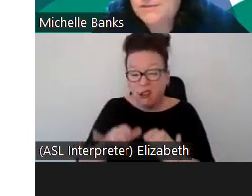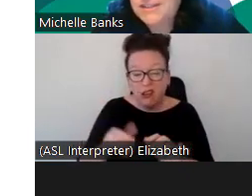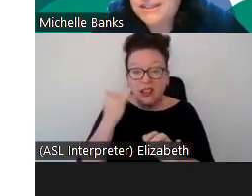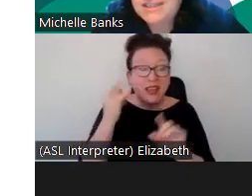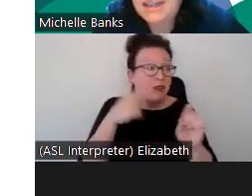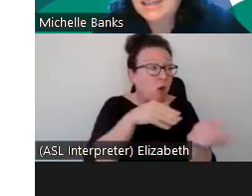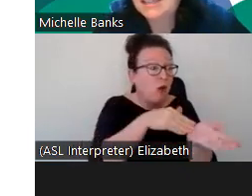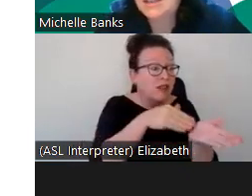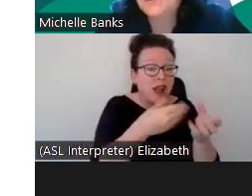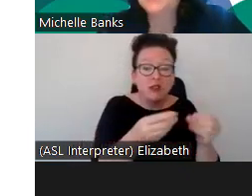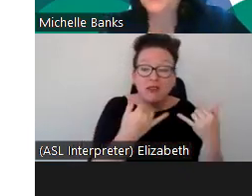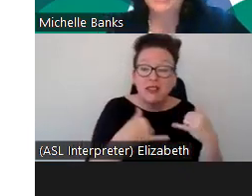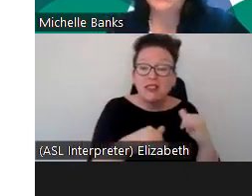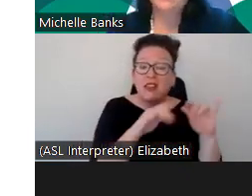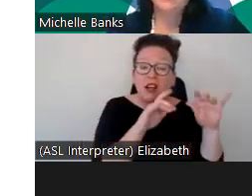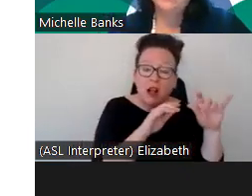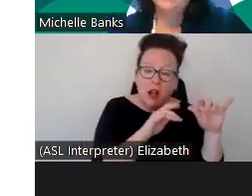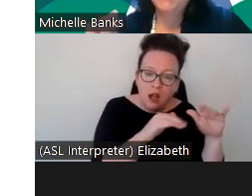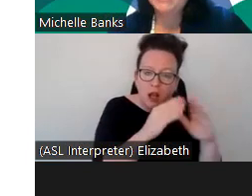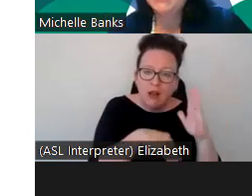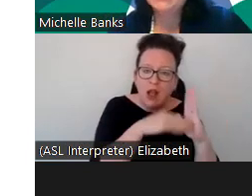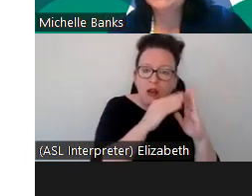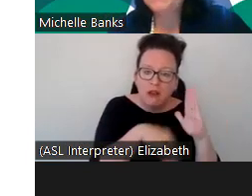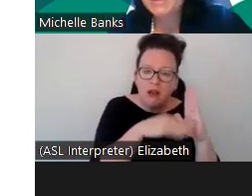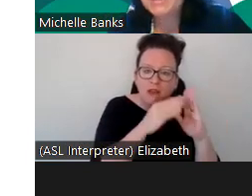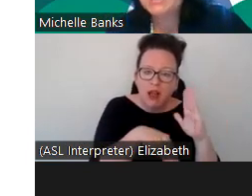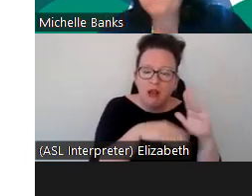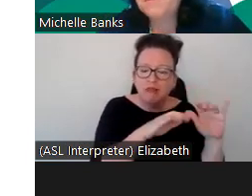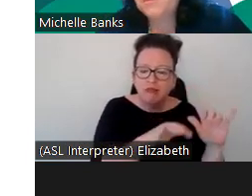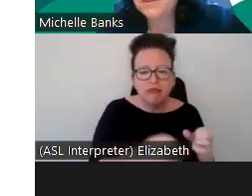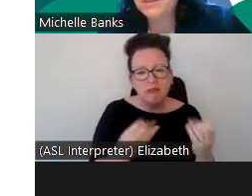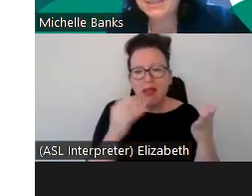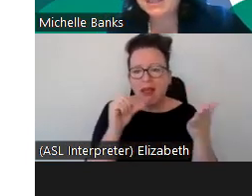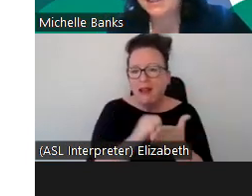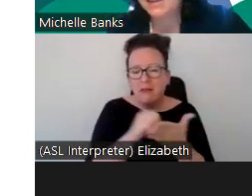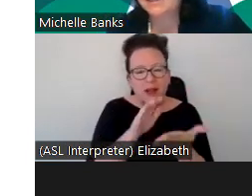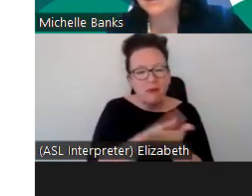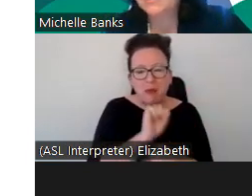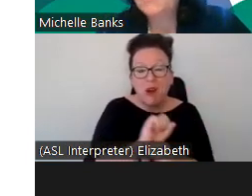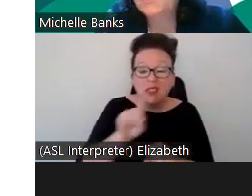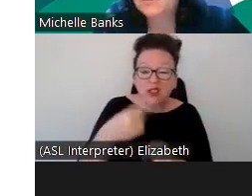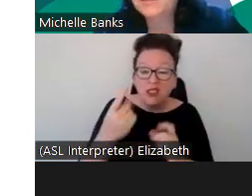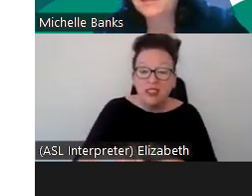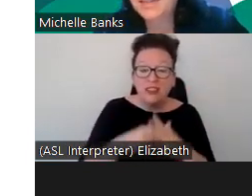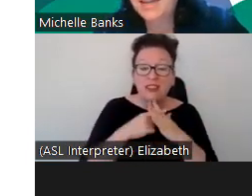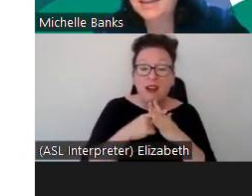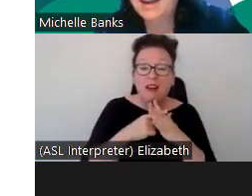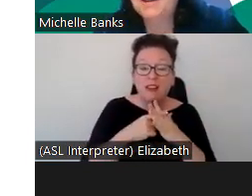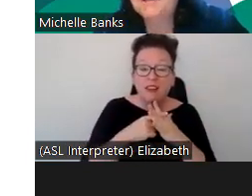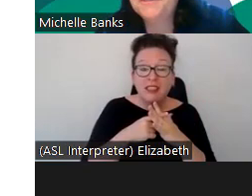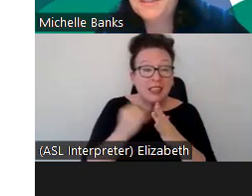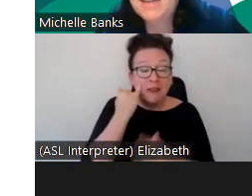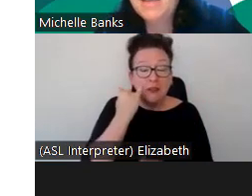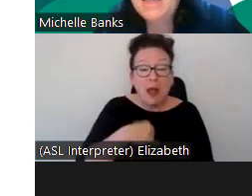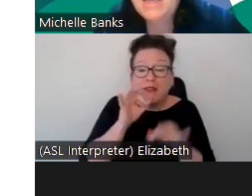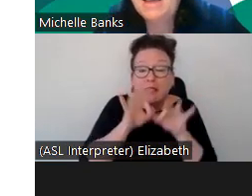doctor's office these days, you have to fill out pages and pages of paperwork just to get your sniffles taken care